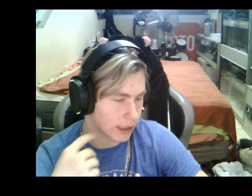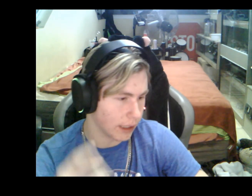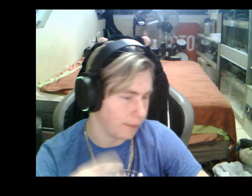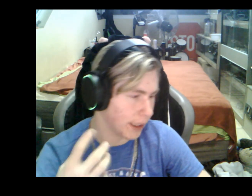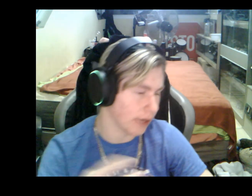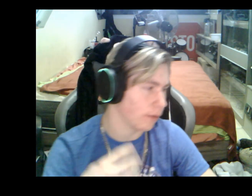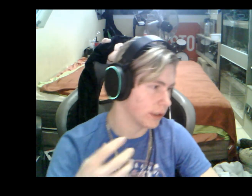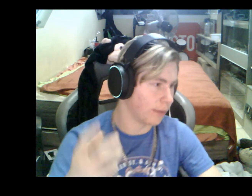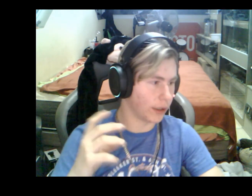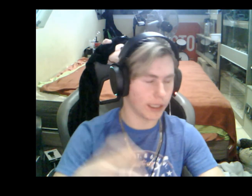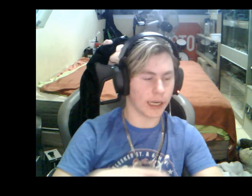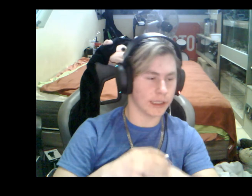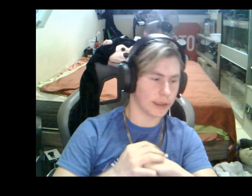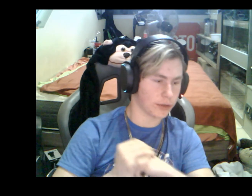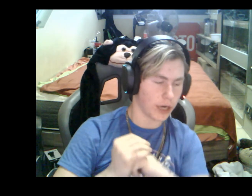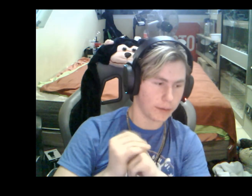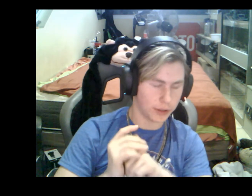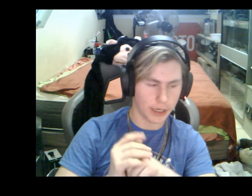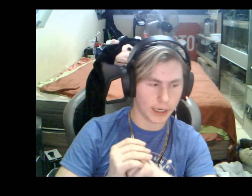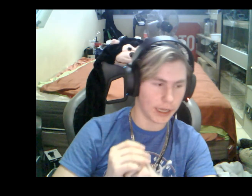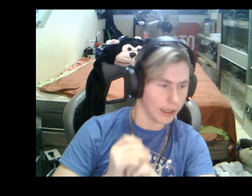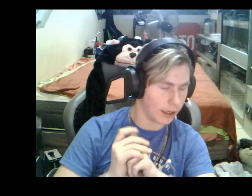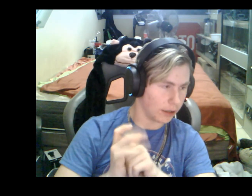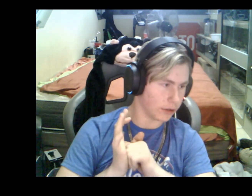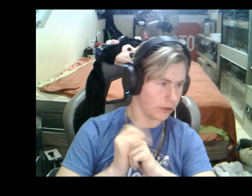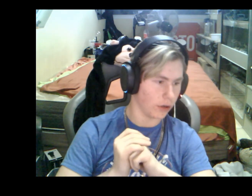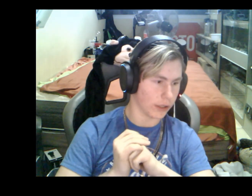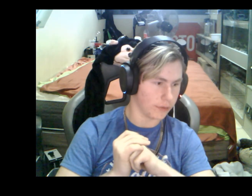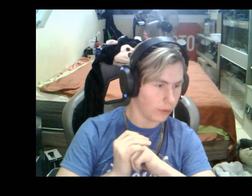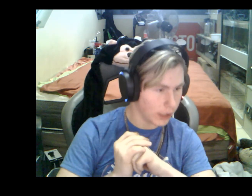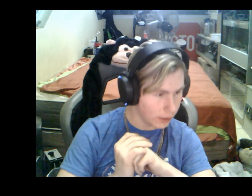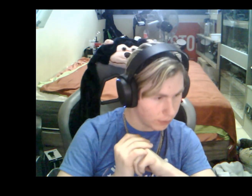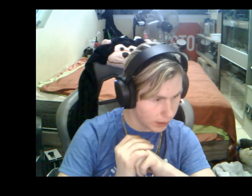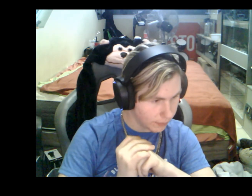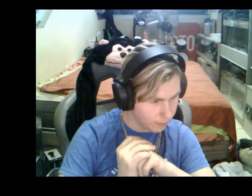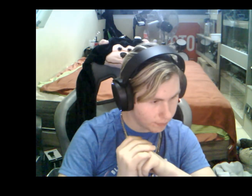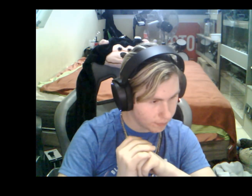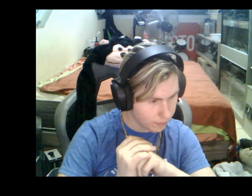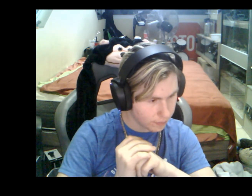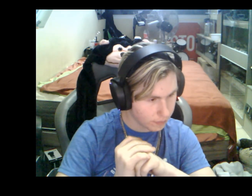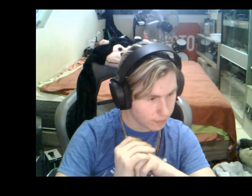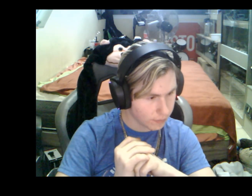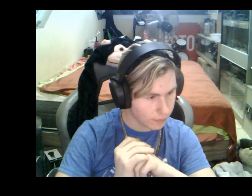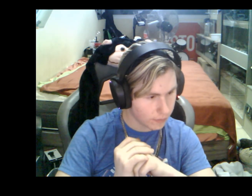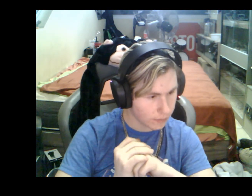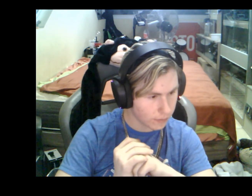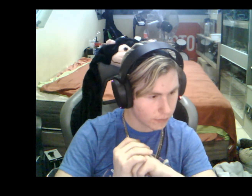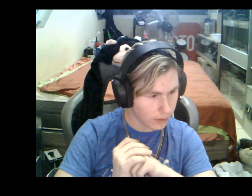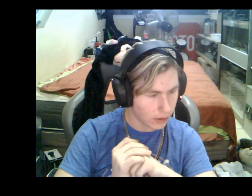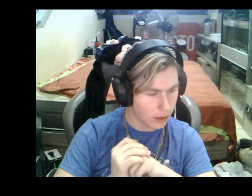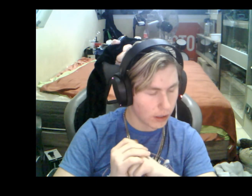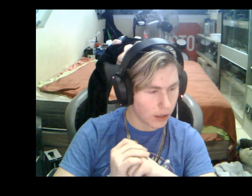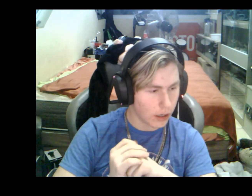I'll basically pick somebody that is subscribed already, and then I'll do a whole giveaway with them.